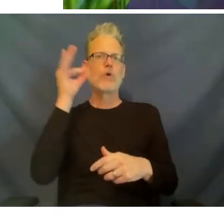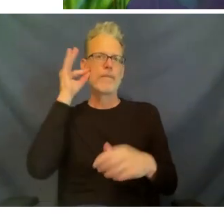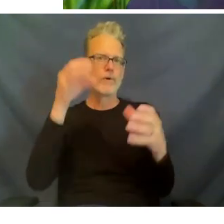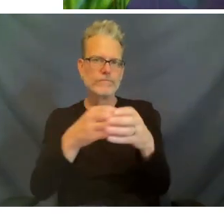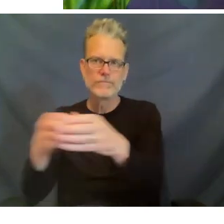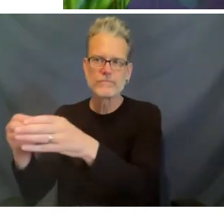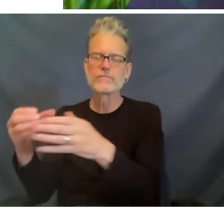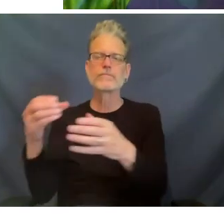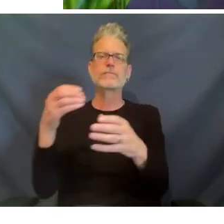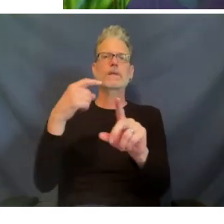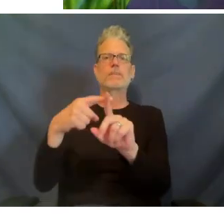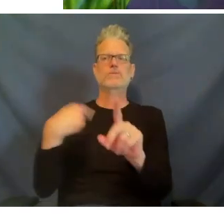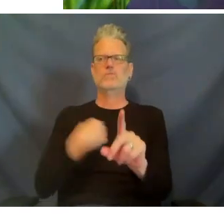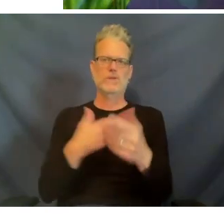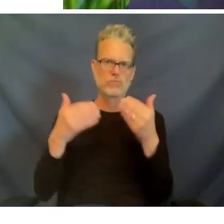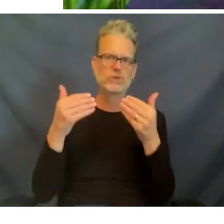that we have. So in our